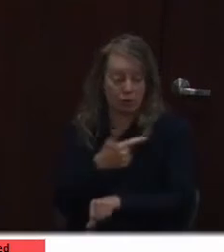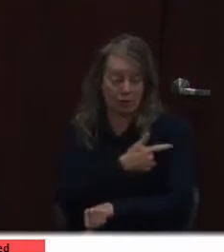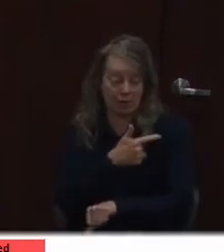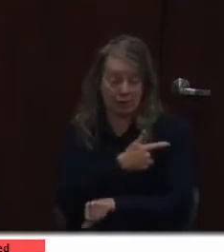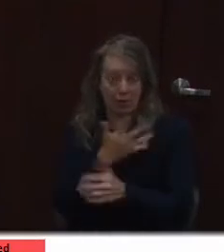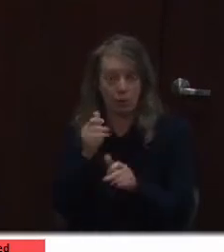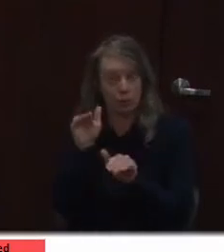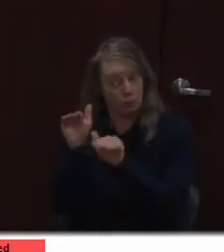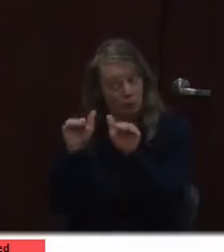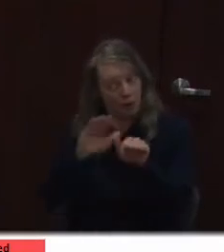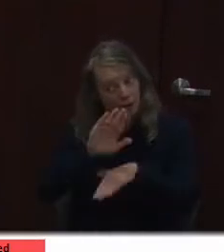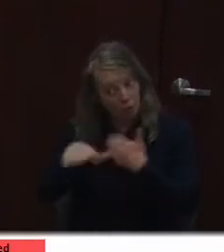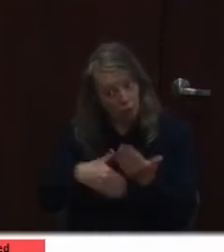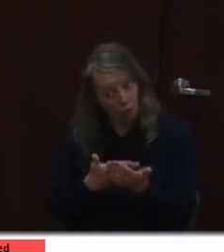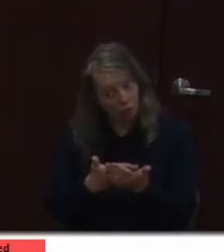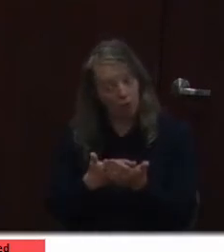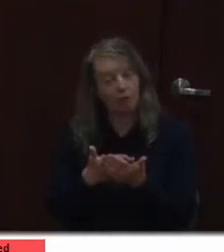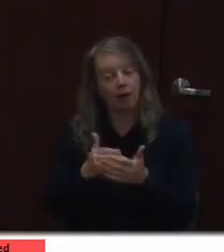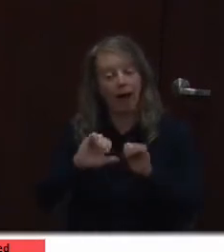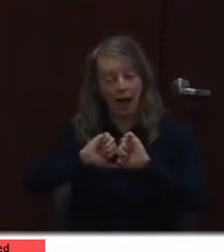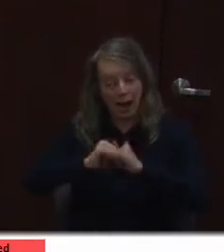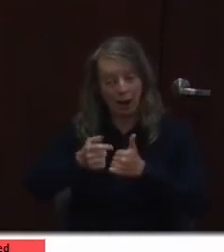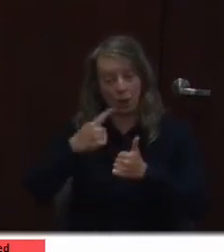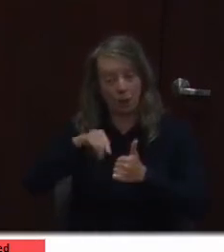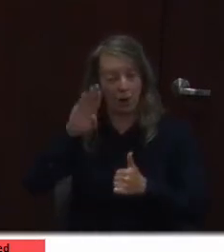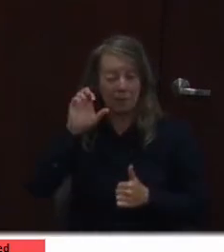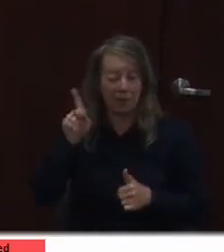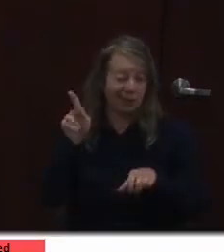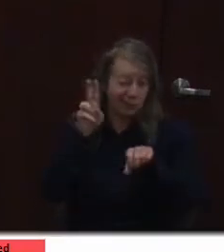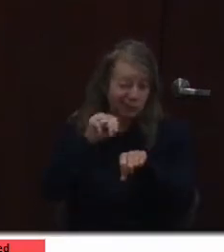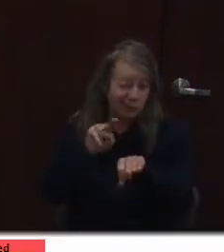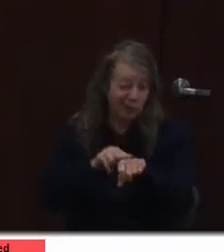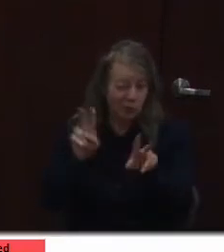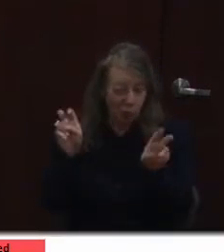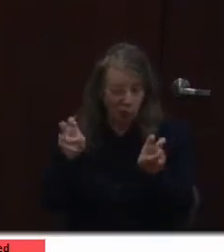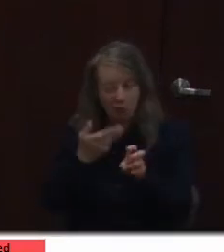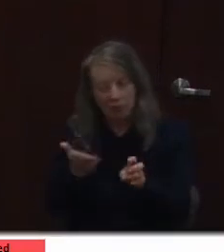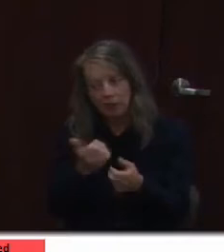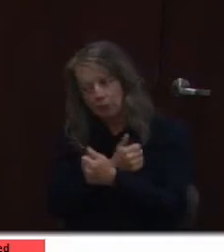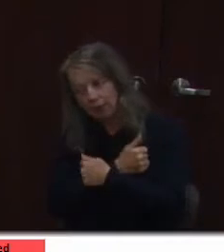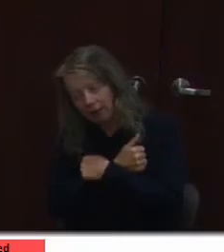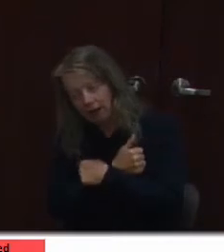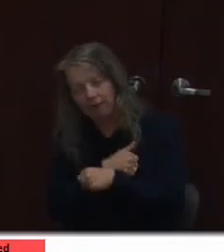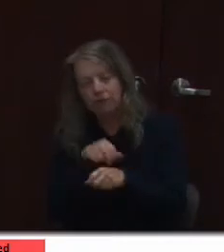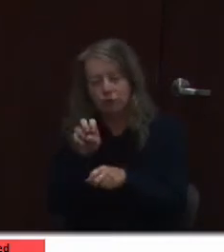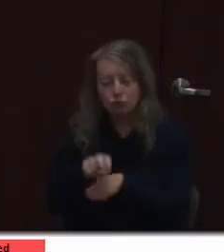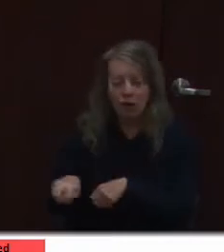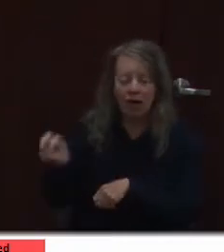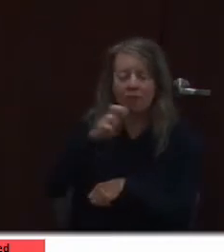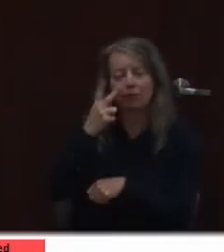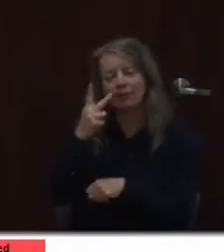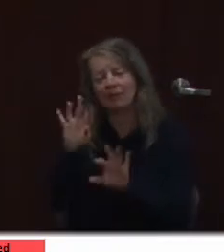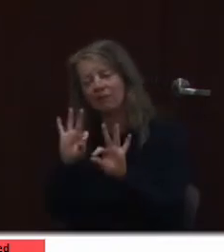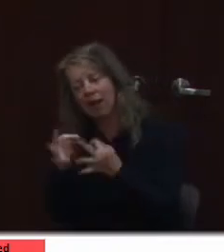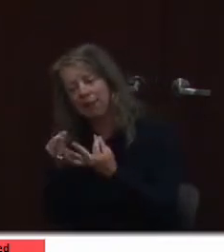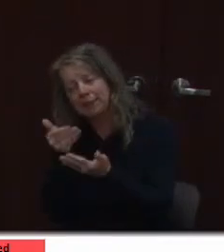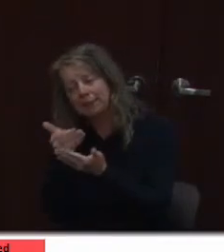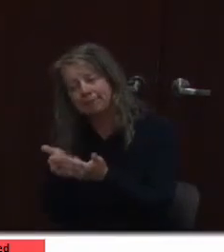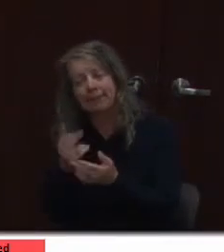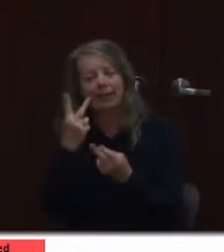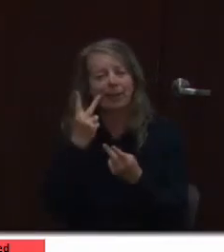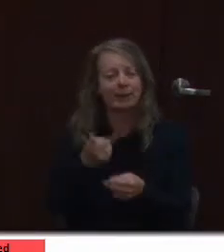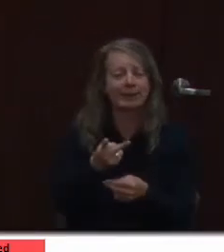our community, for each of us to get back to doing the things that we love, like travel and hugs with families and singing along at our